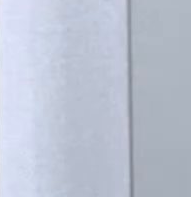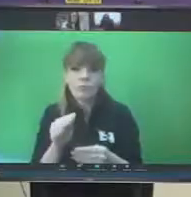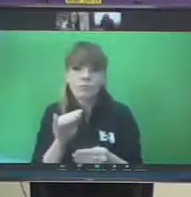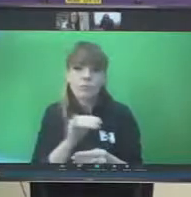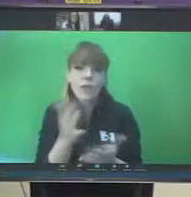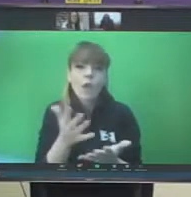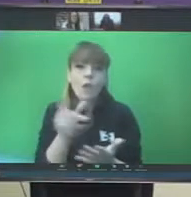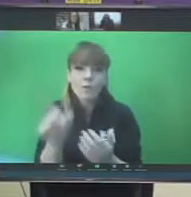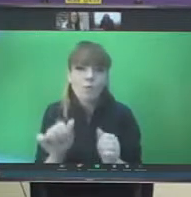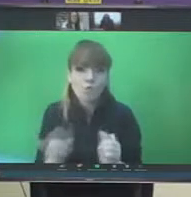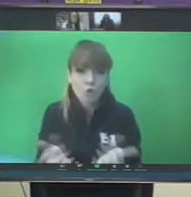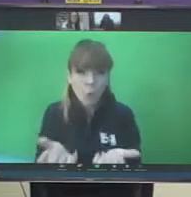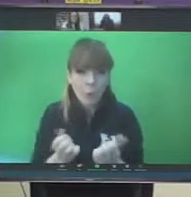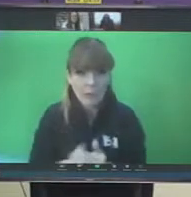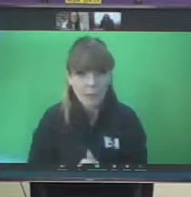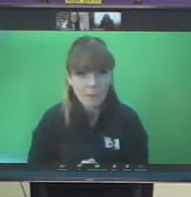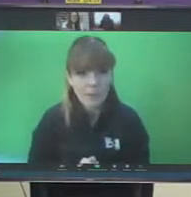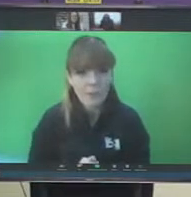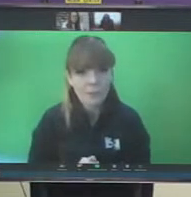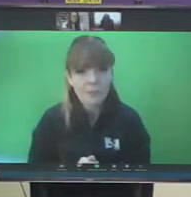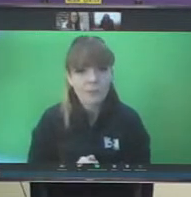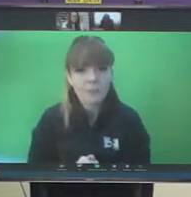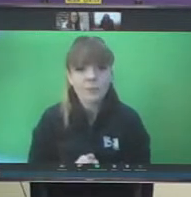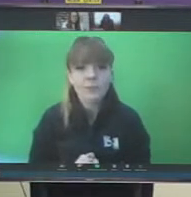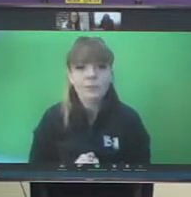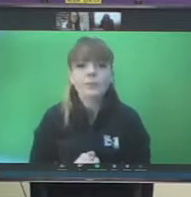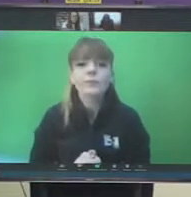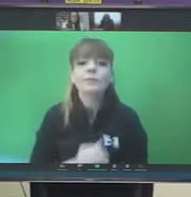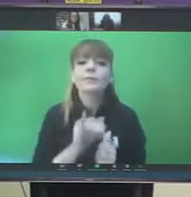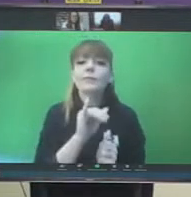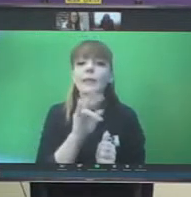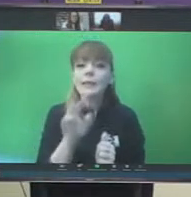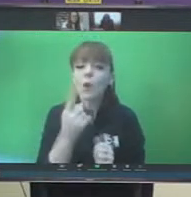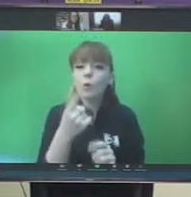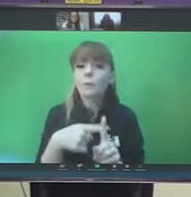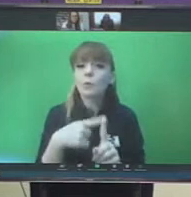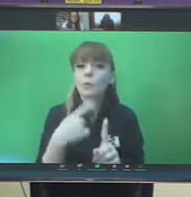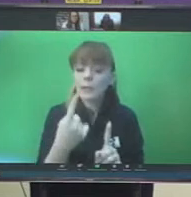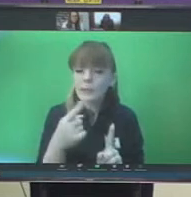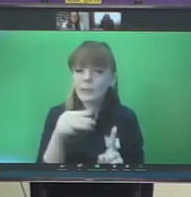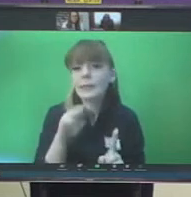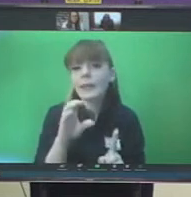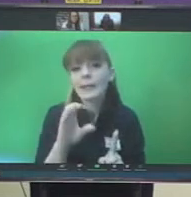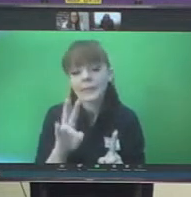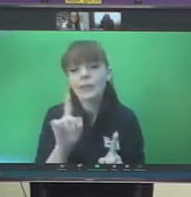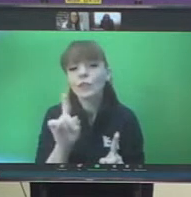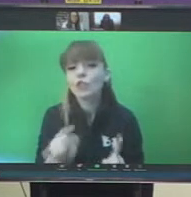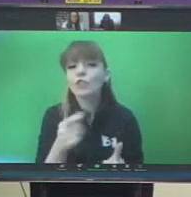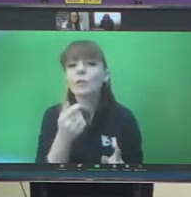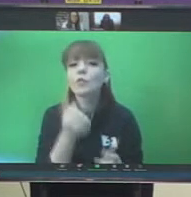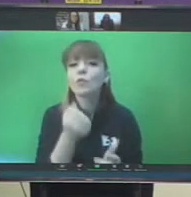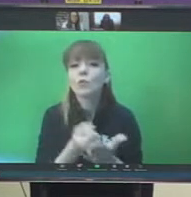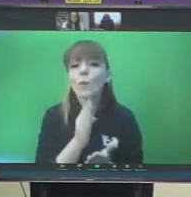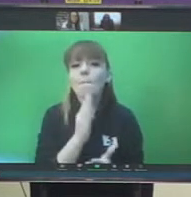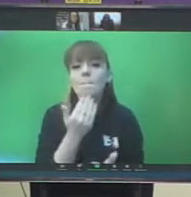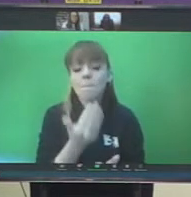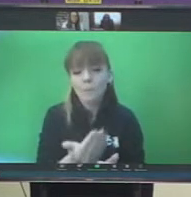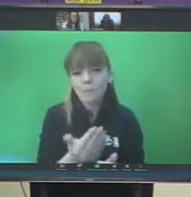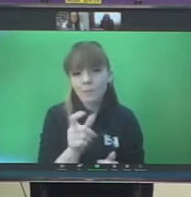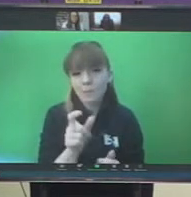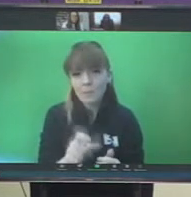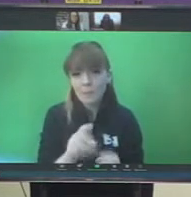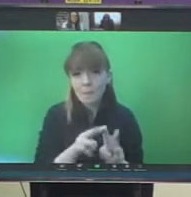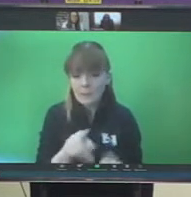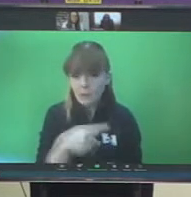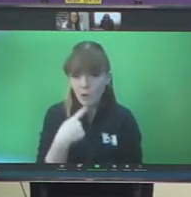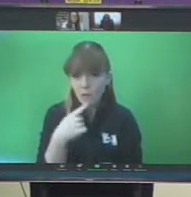of productivity. Ina Bodnar, 1+1 TSN, the question to Ms. Minister, you're talking about amendments to